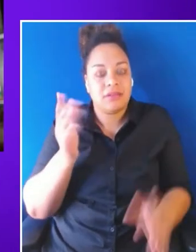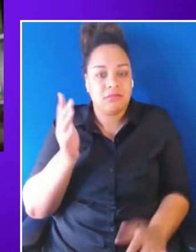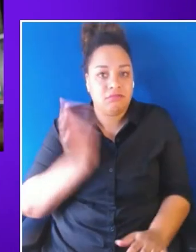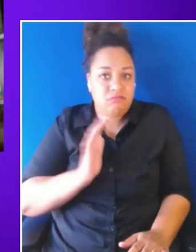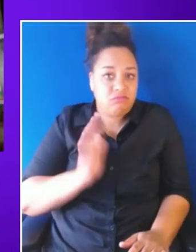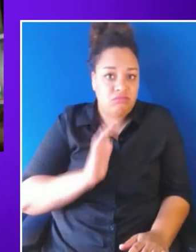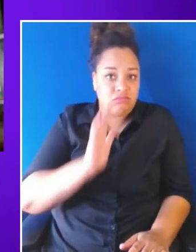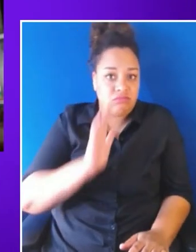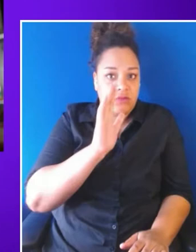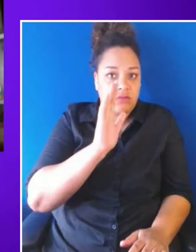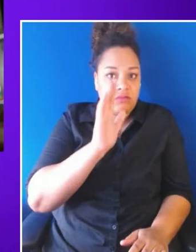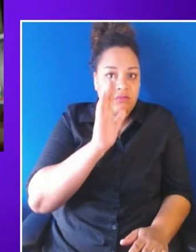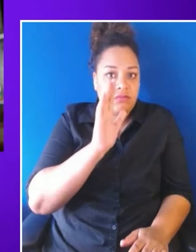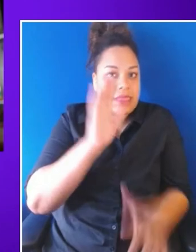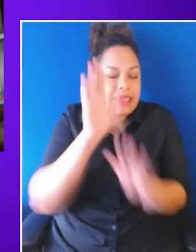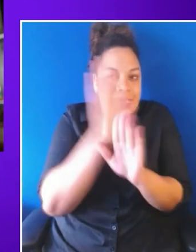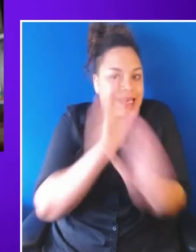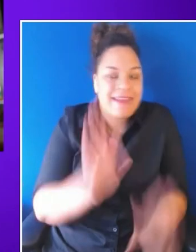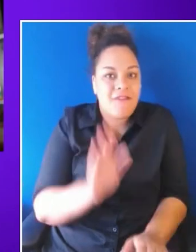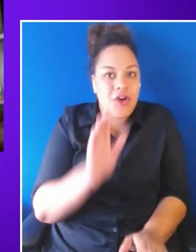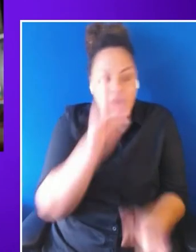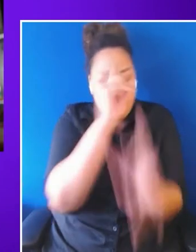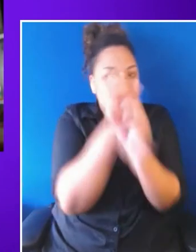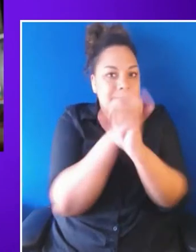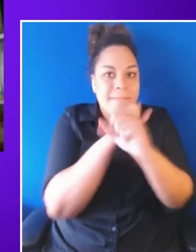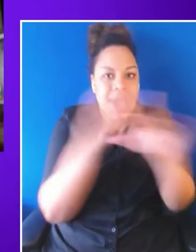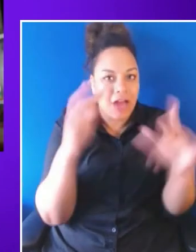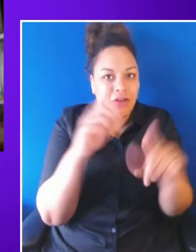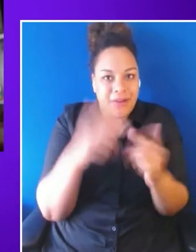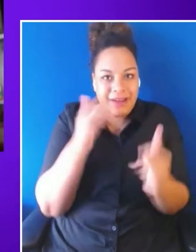never think it about.